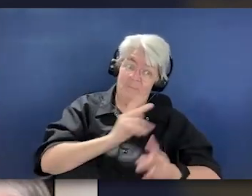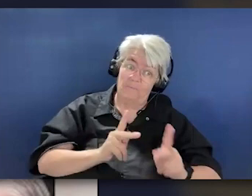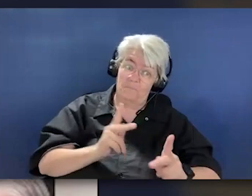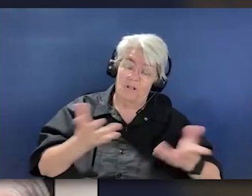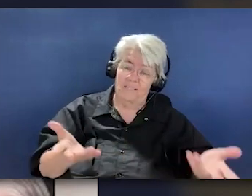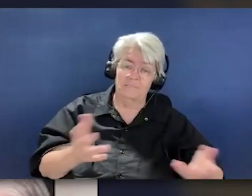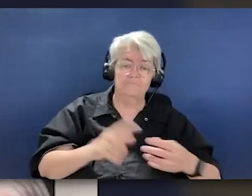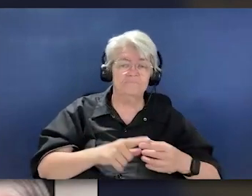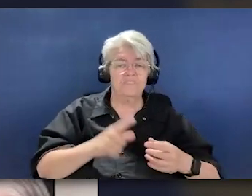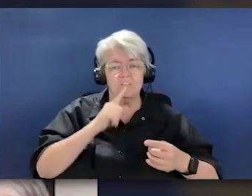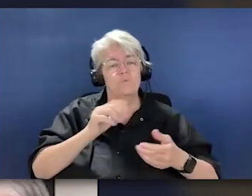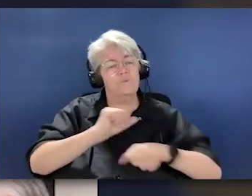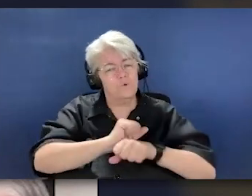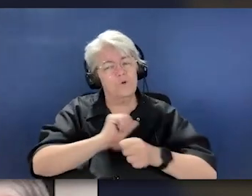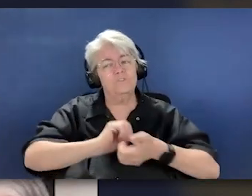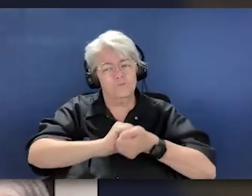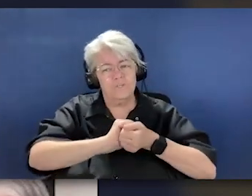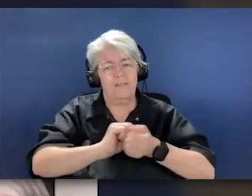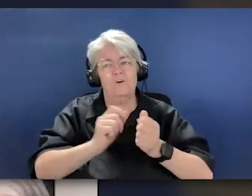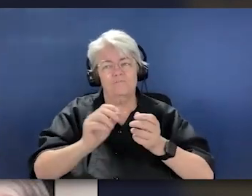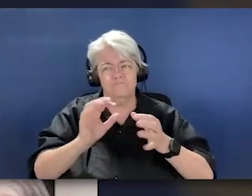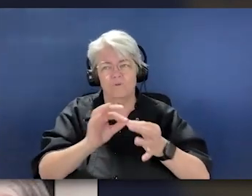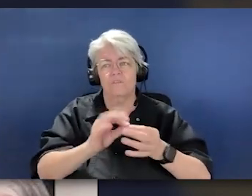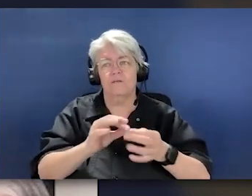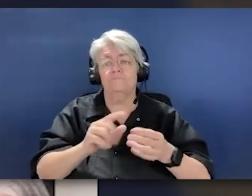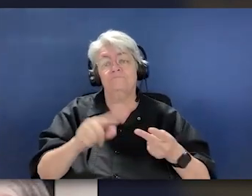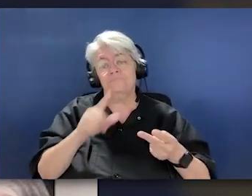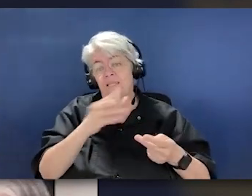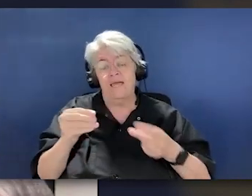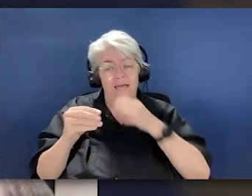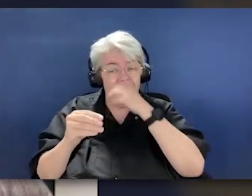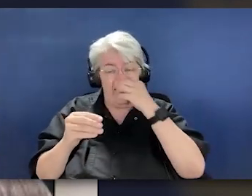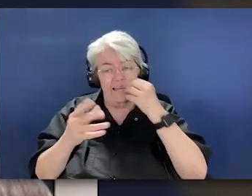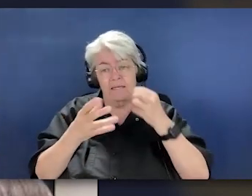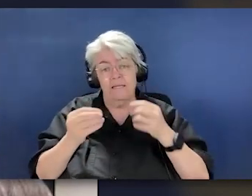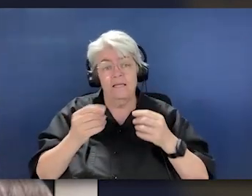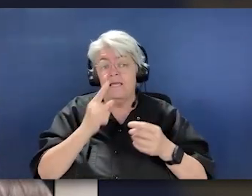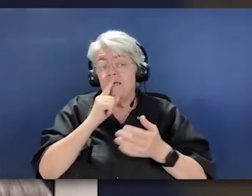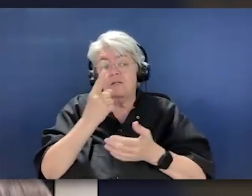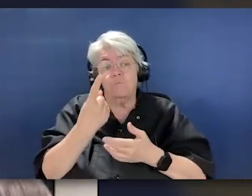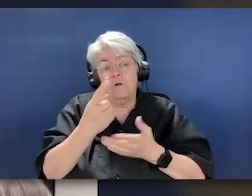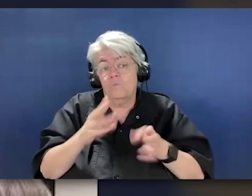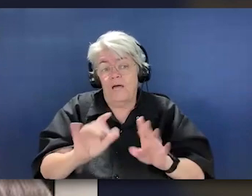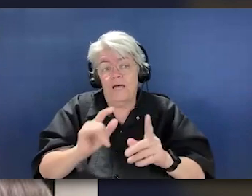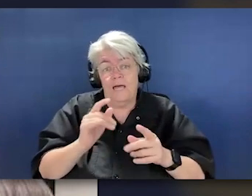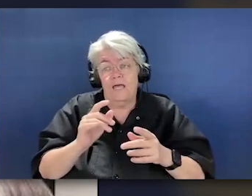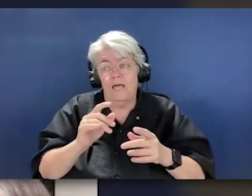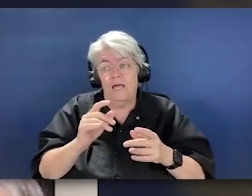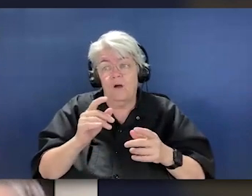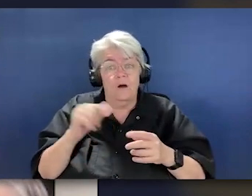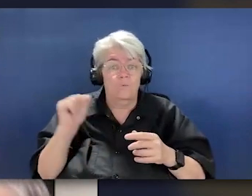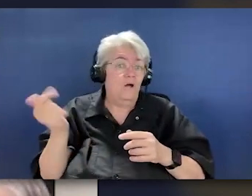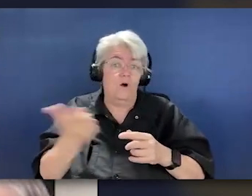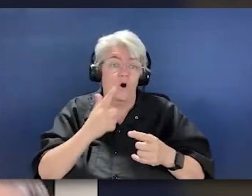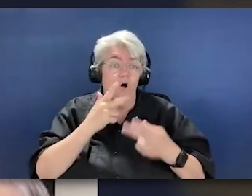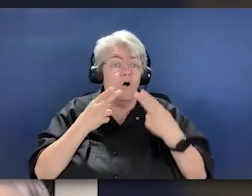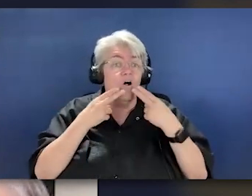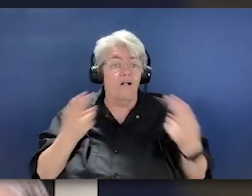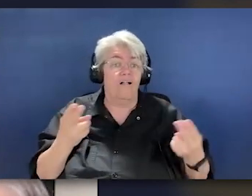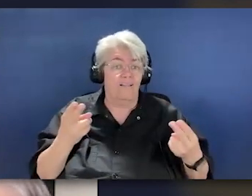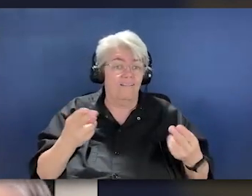better. And also just because in a way we're all beginners with this technology. And